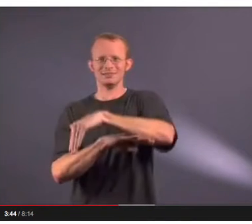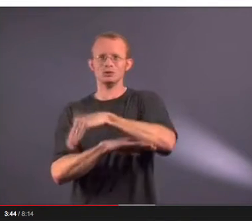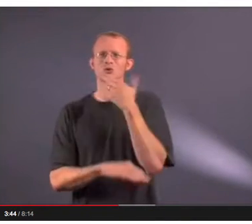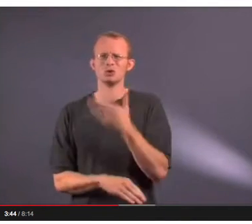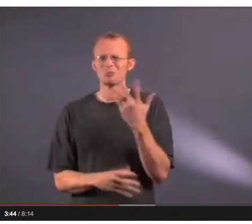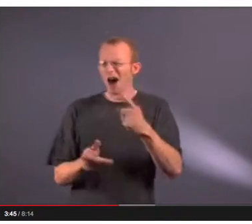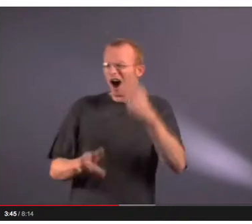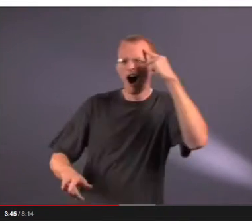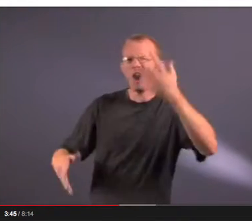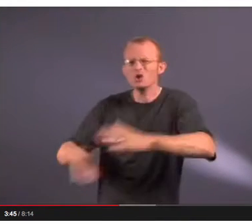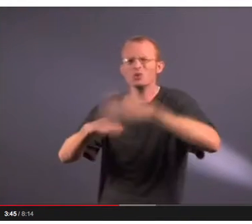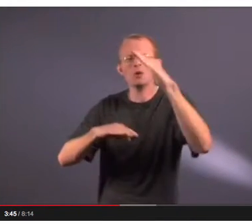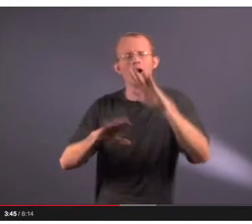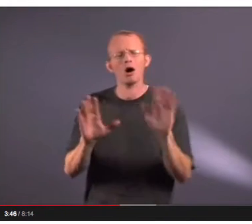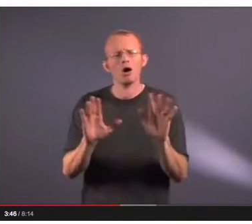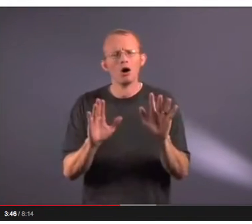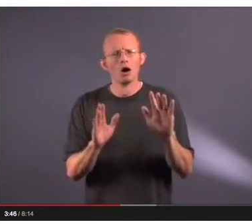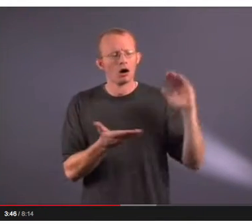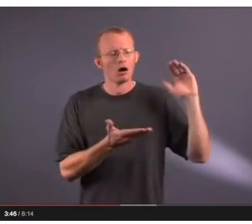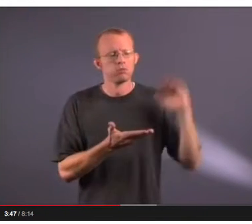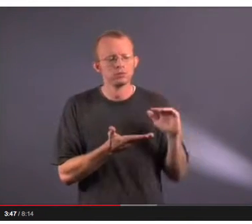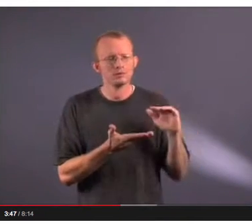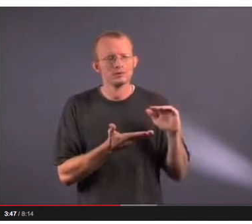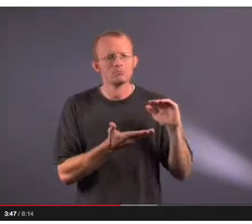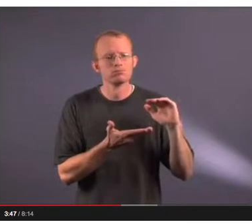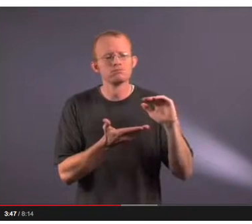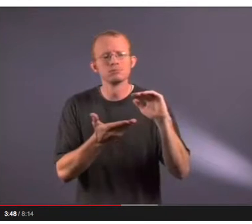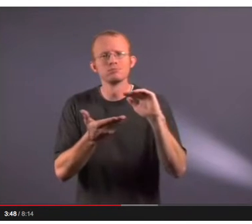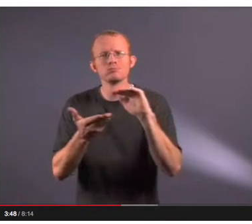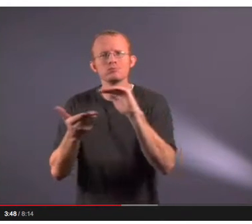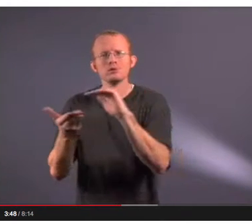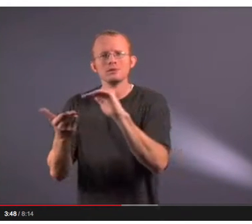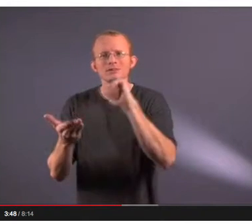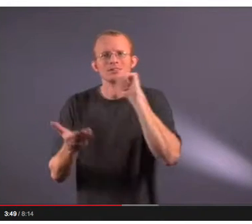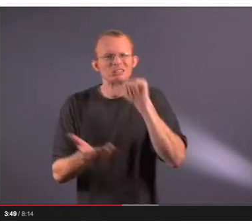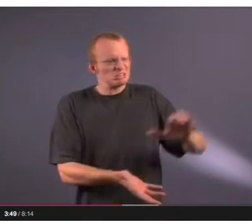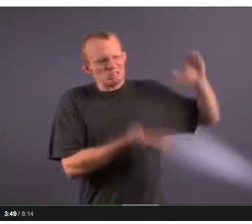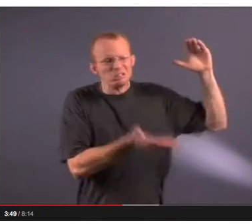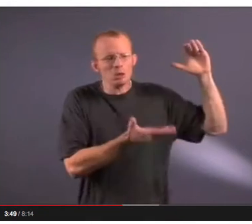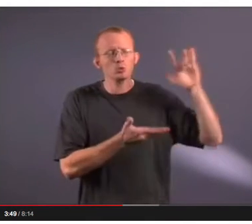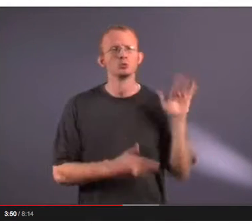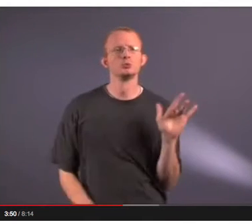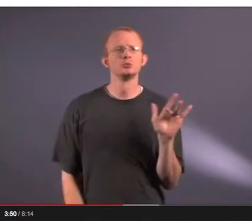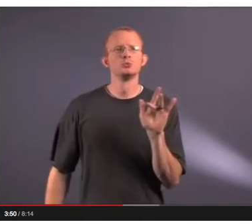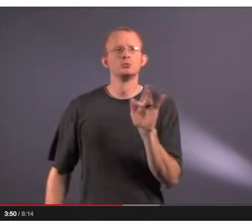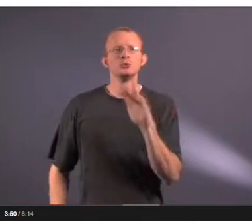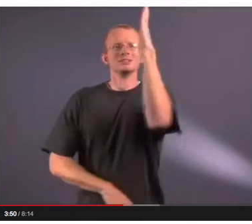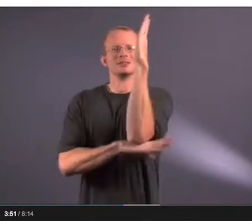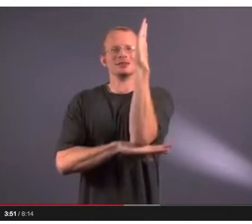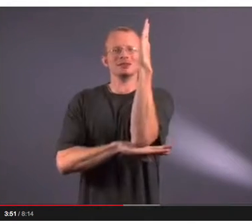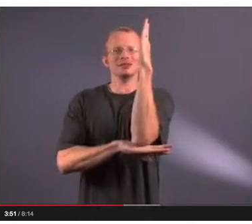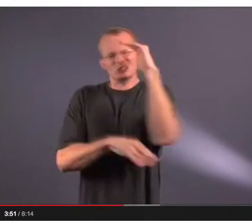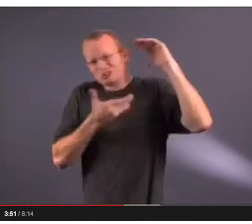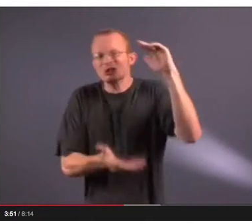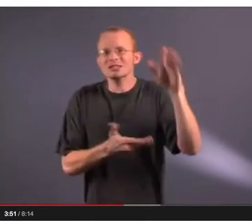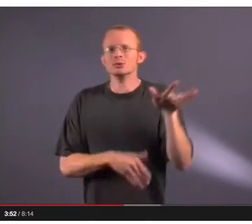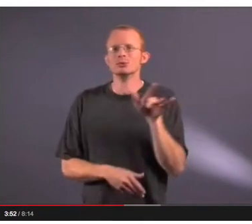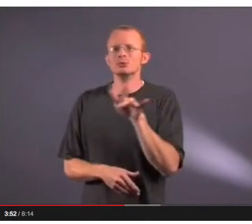to eat 6 small meals throughout the day. So 6 meals, huge. People think, no, 6 small